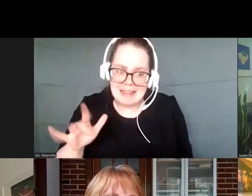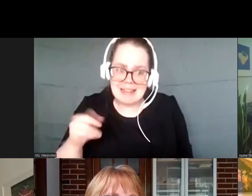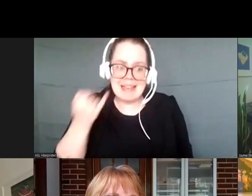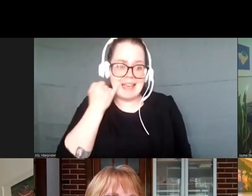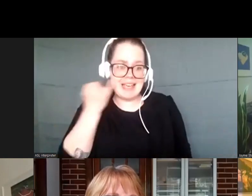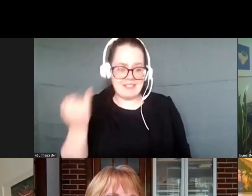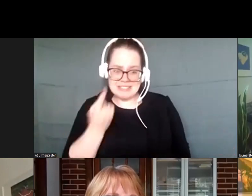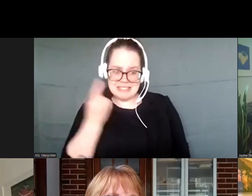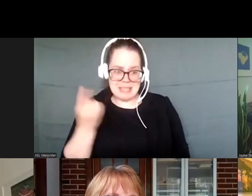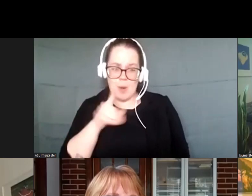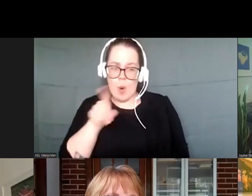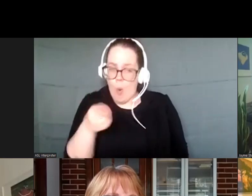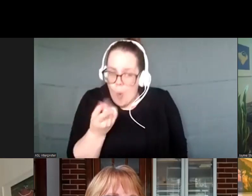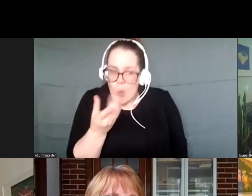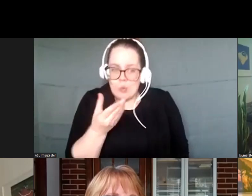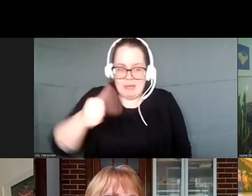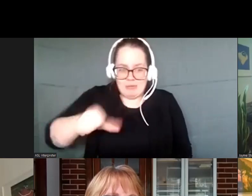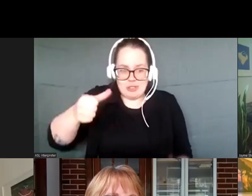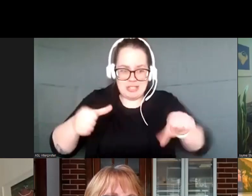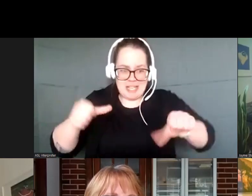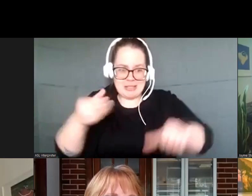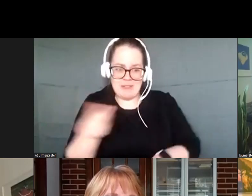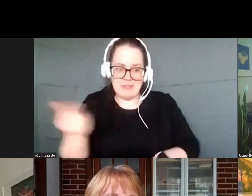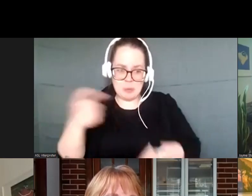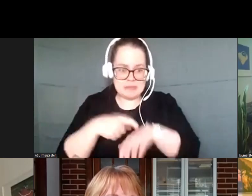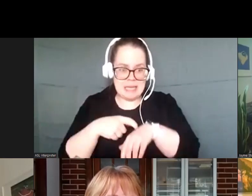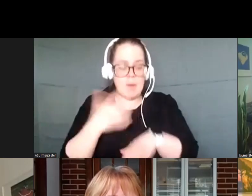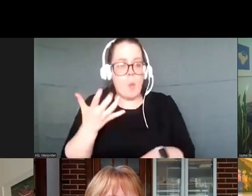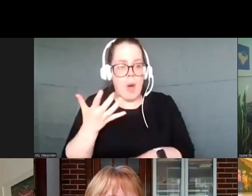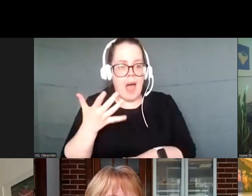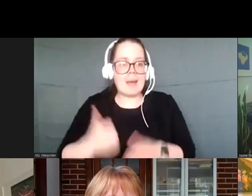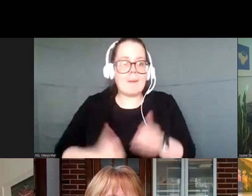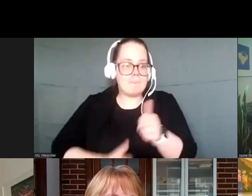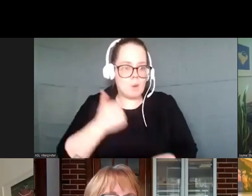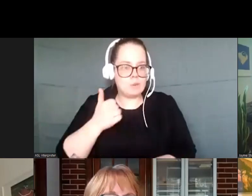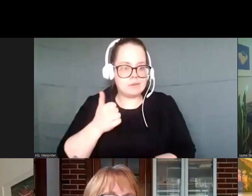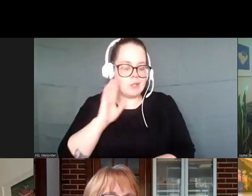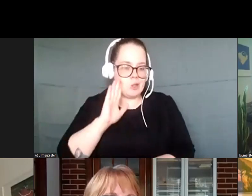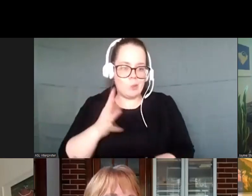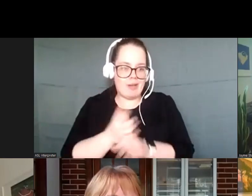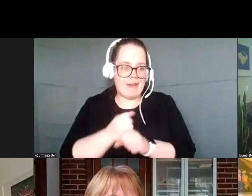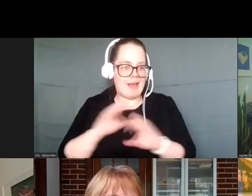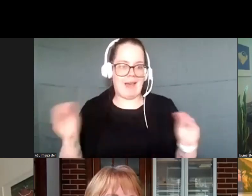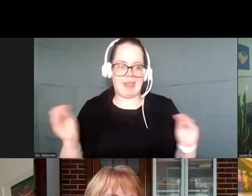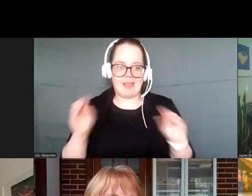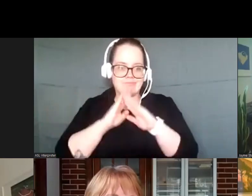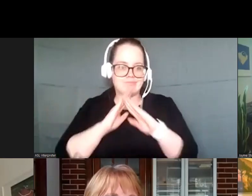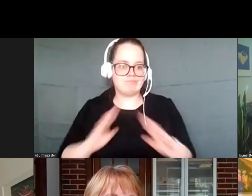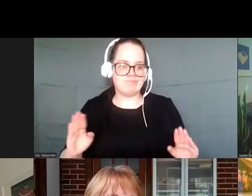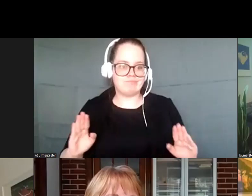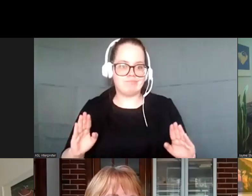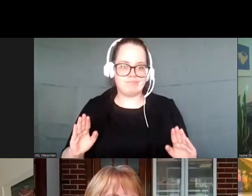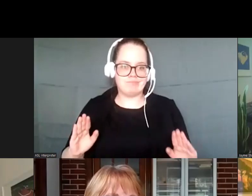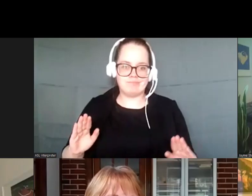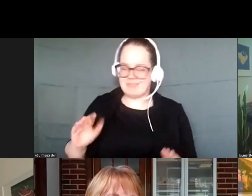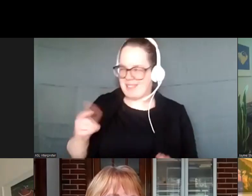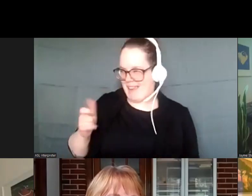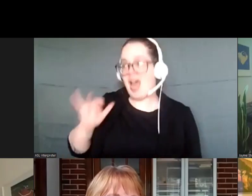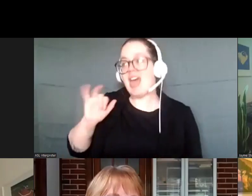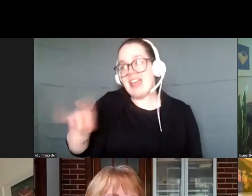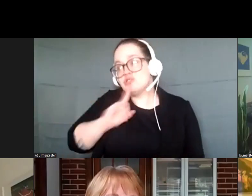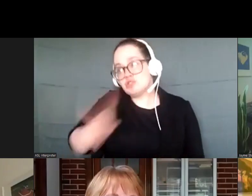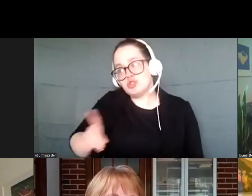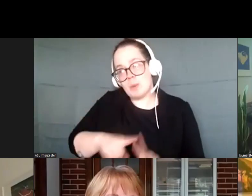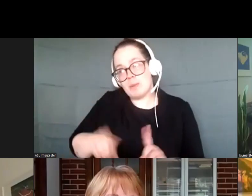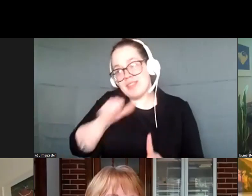few times, because mostly you will get silence. That's so true, but that's not me.